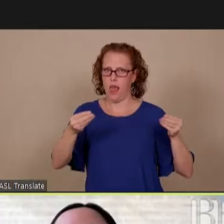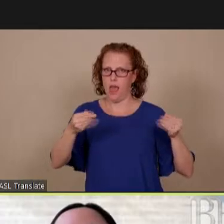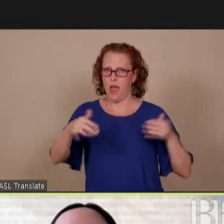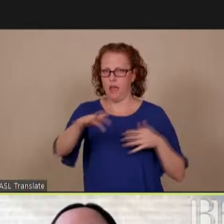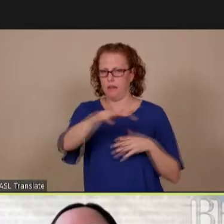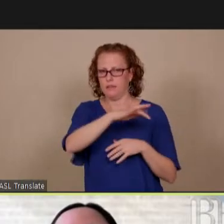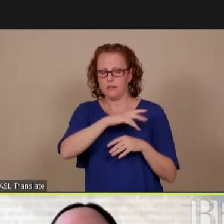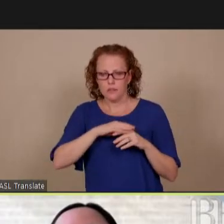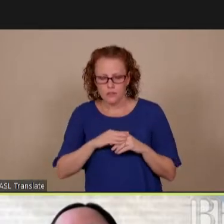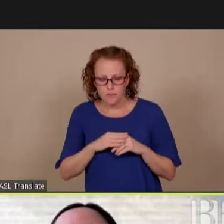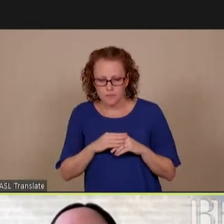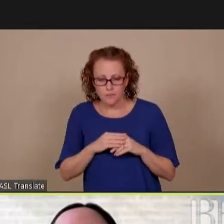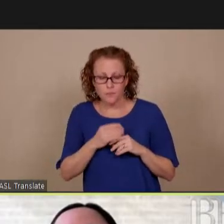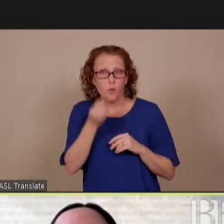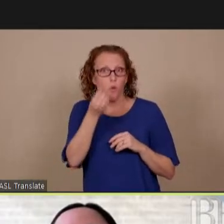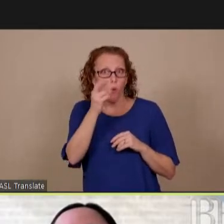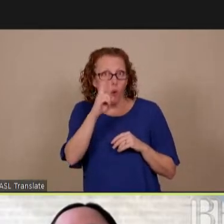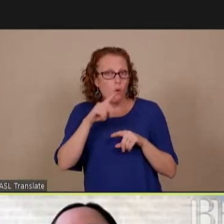interest